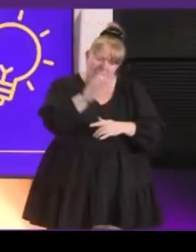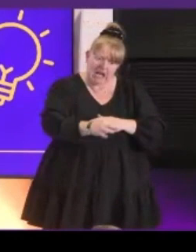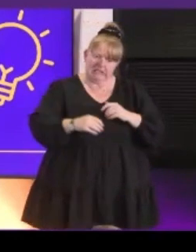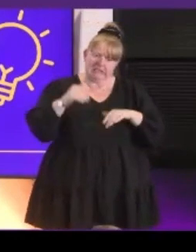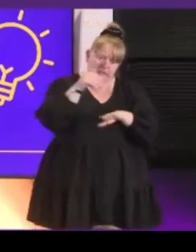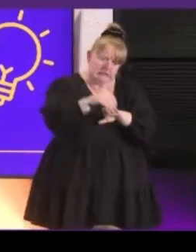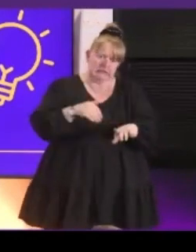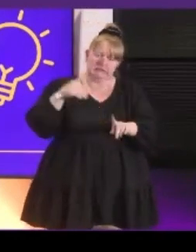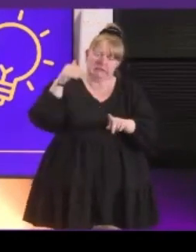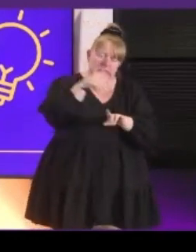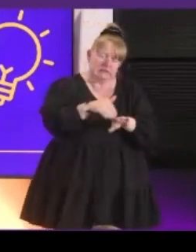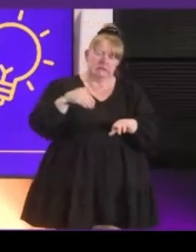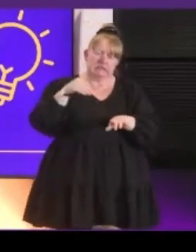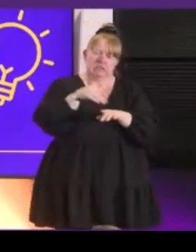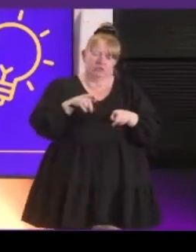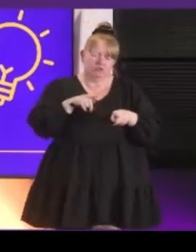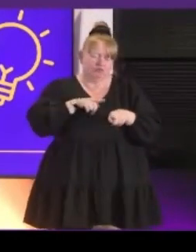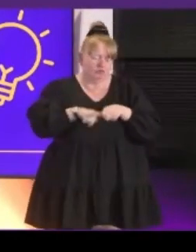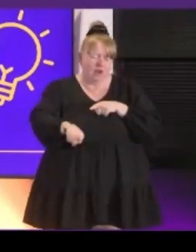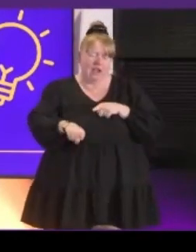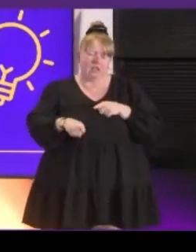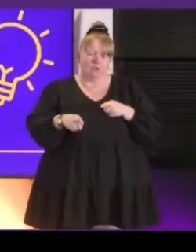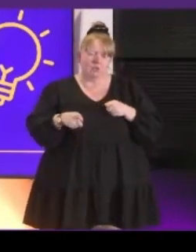drive a topic that